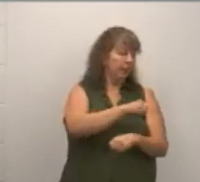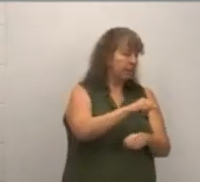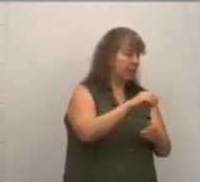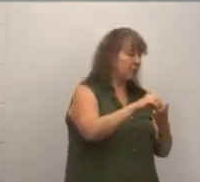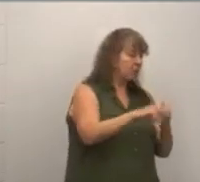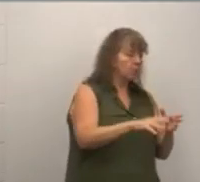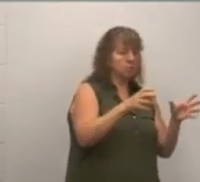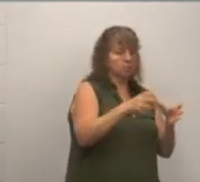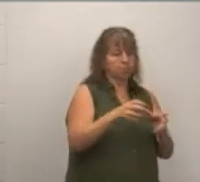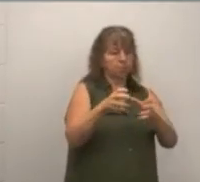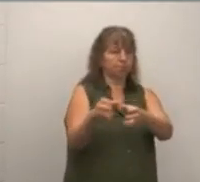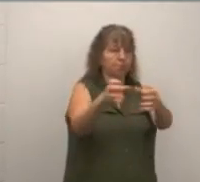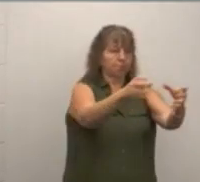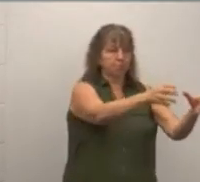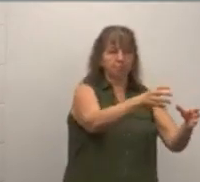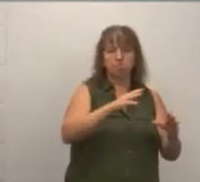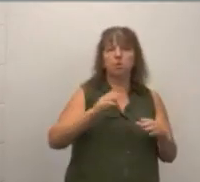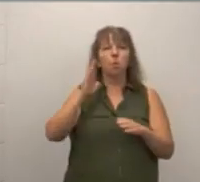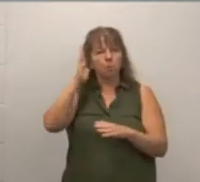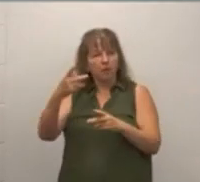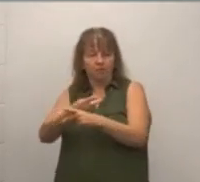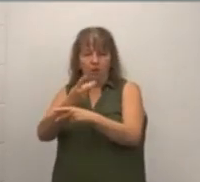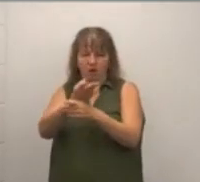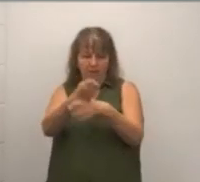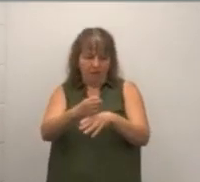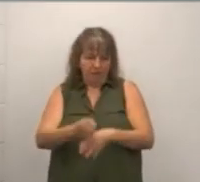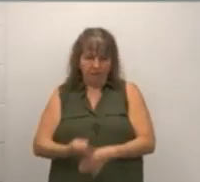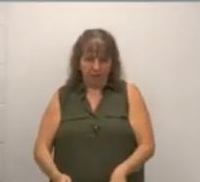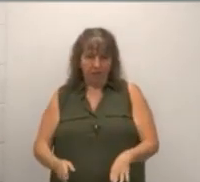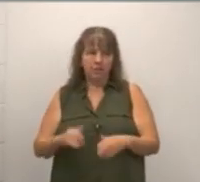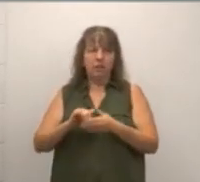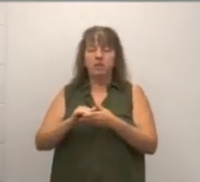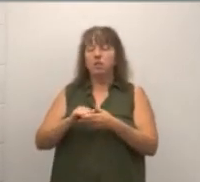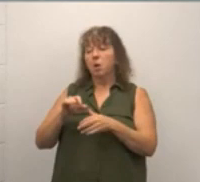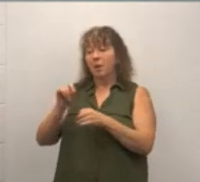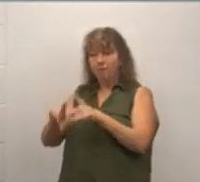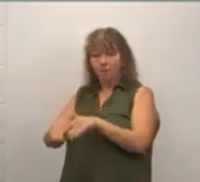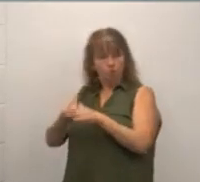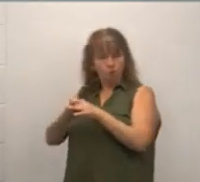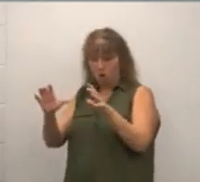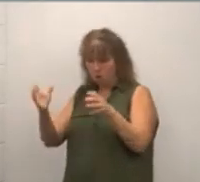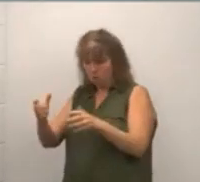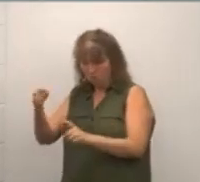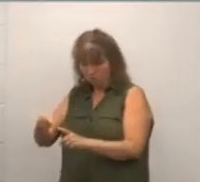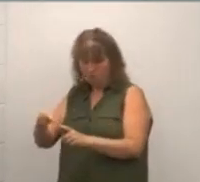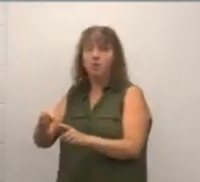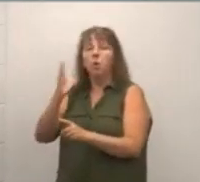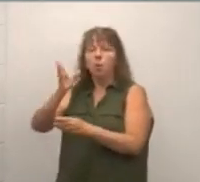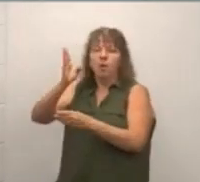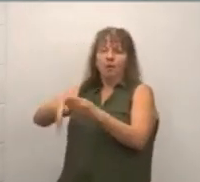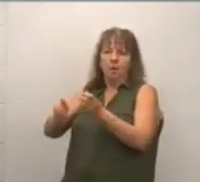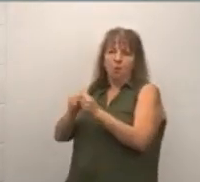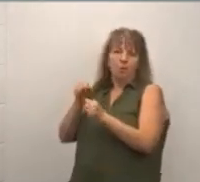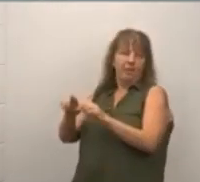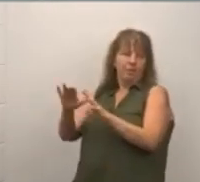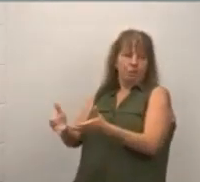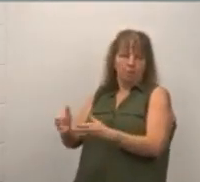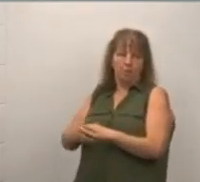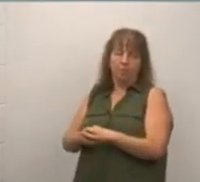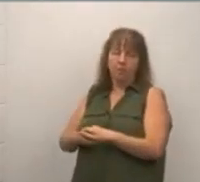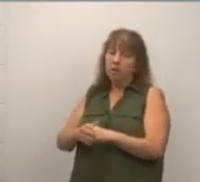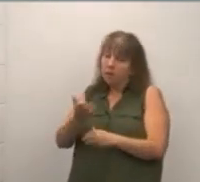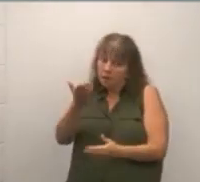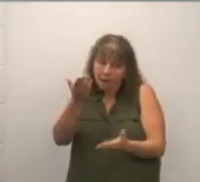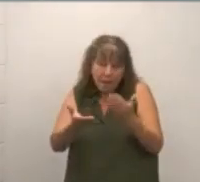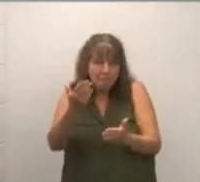have to close, we're going to continue in those cohorts. And again, we could be possibly not closing.